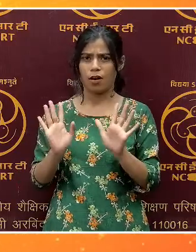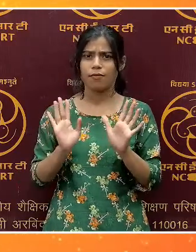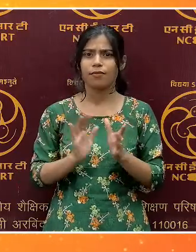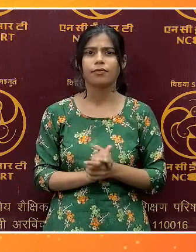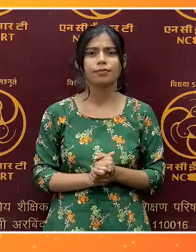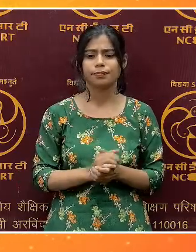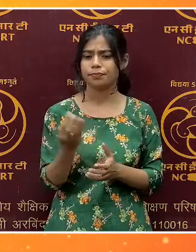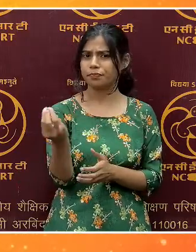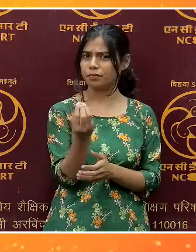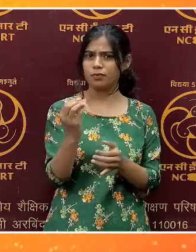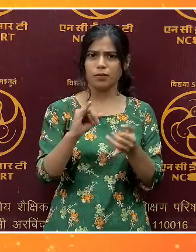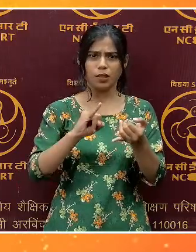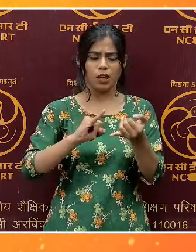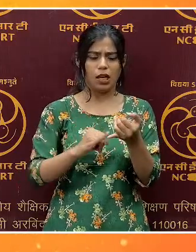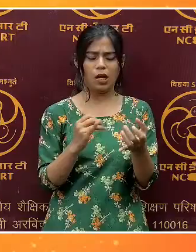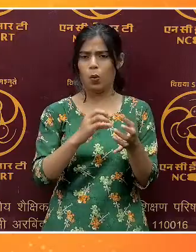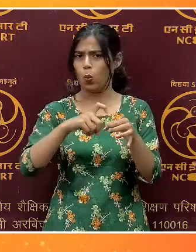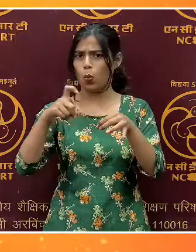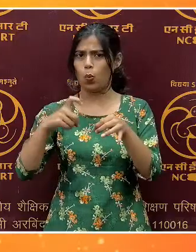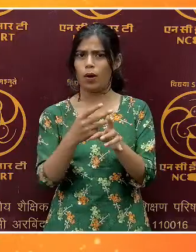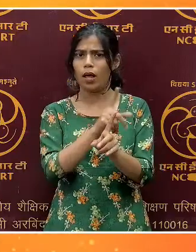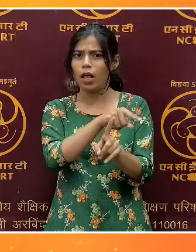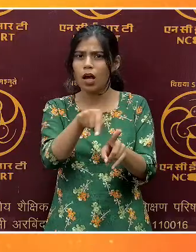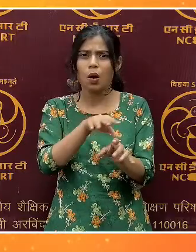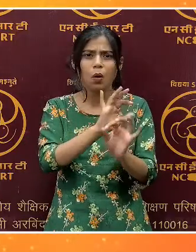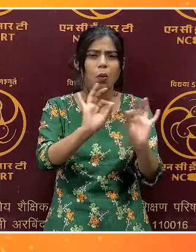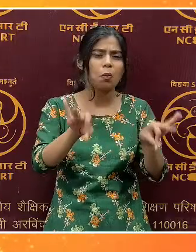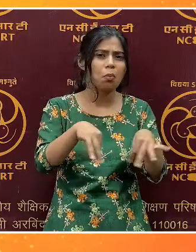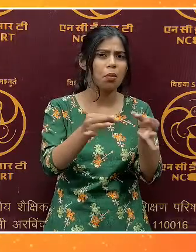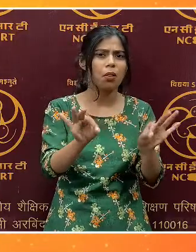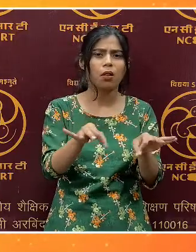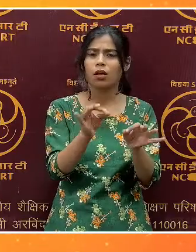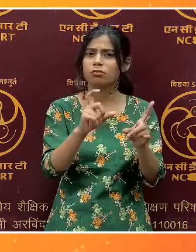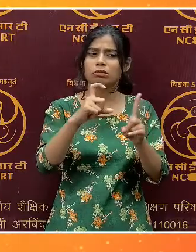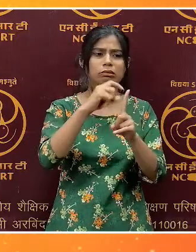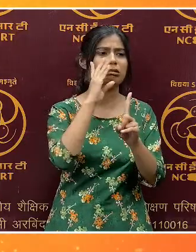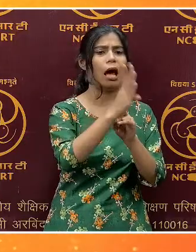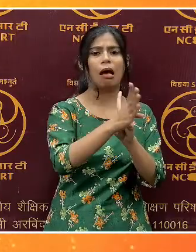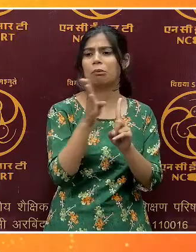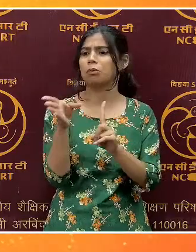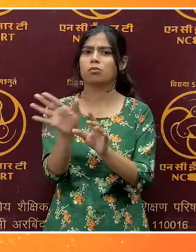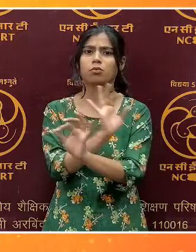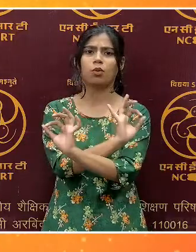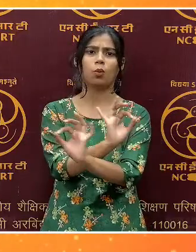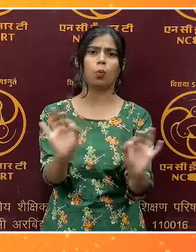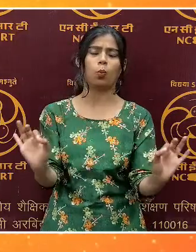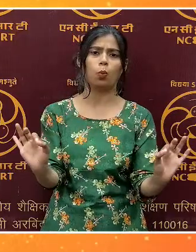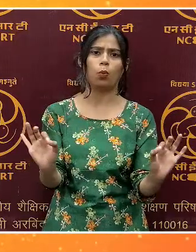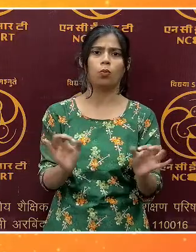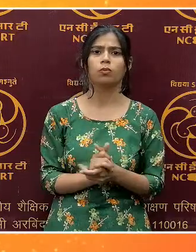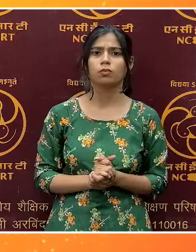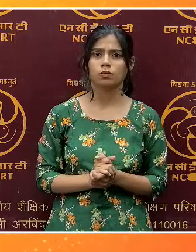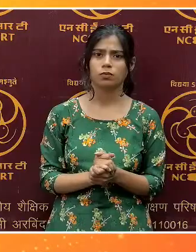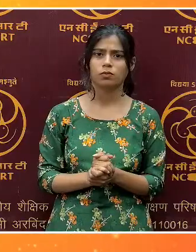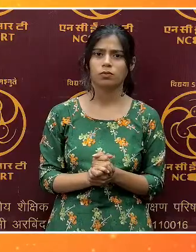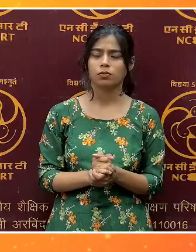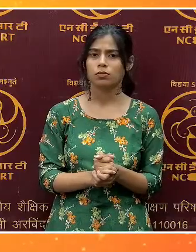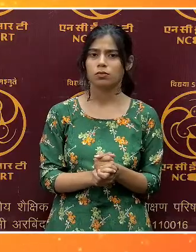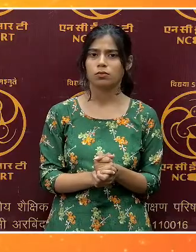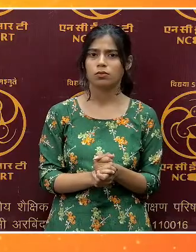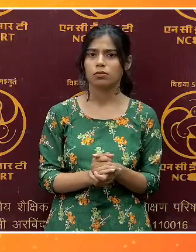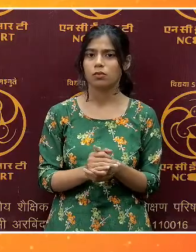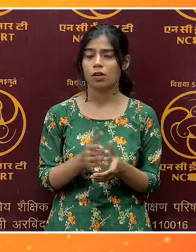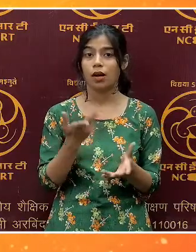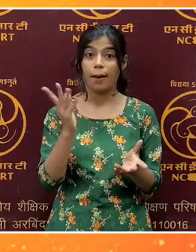These quantities, as I said earlier, do not have any associated direction. The magnitude of these quantities may